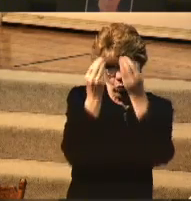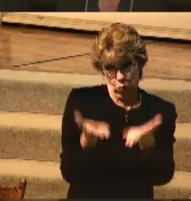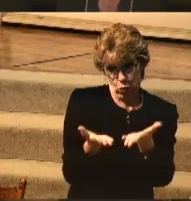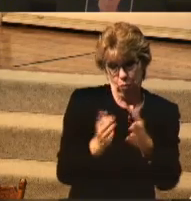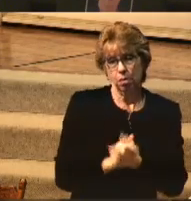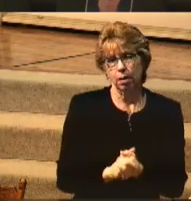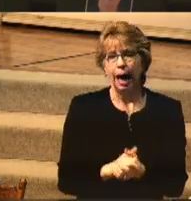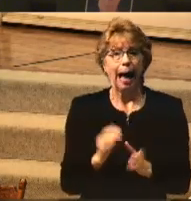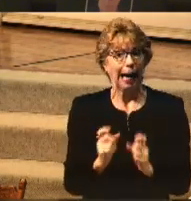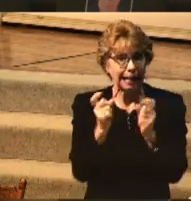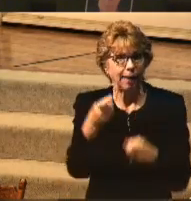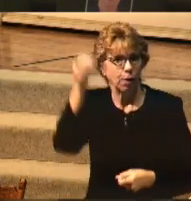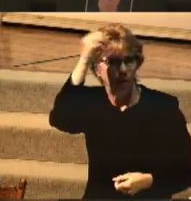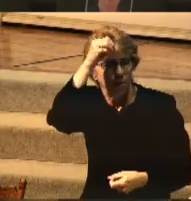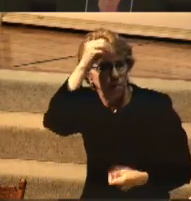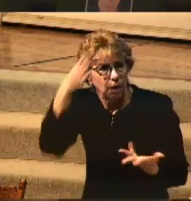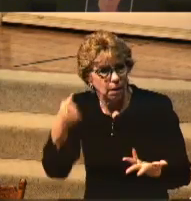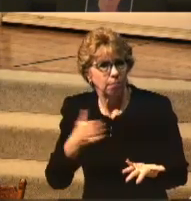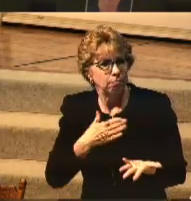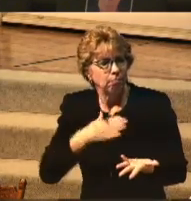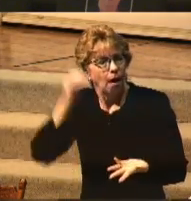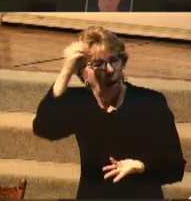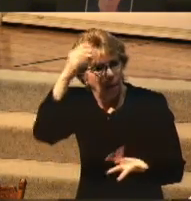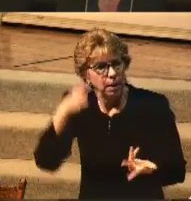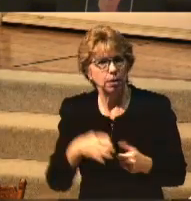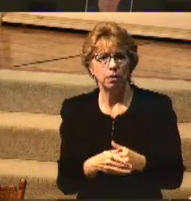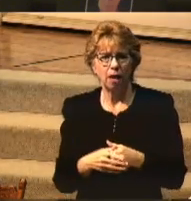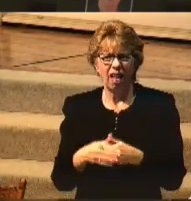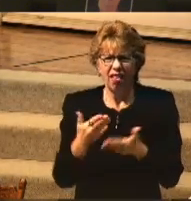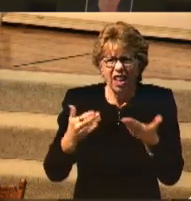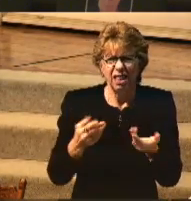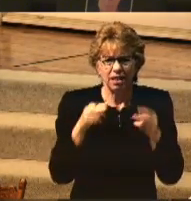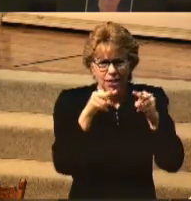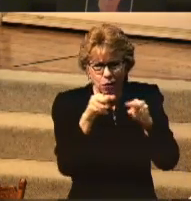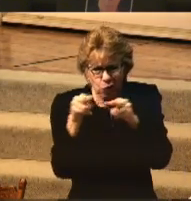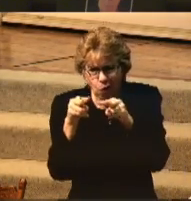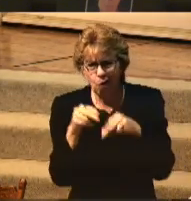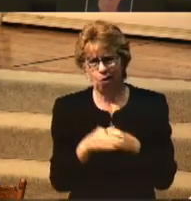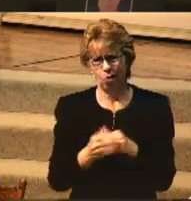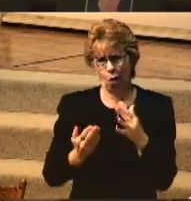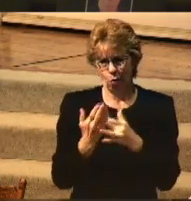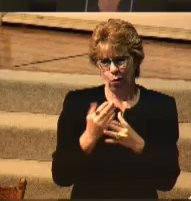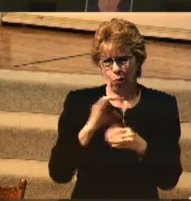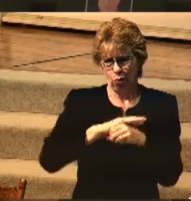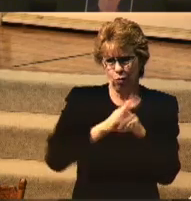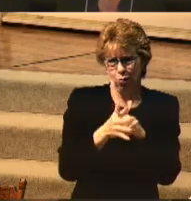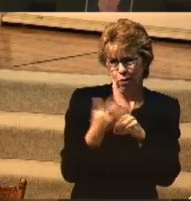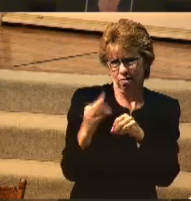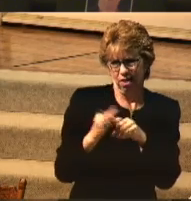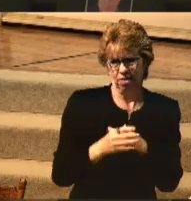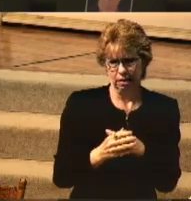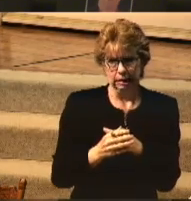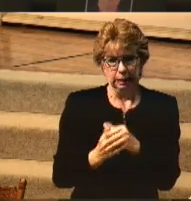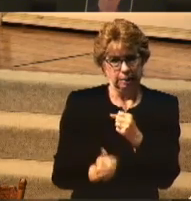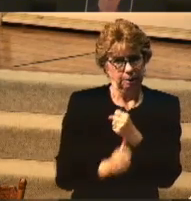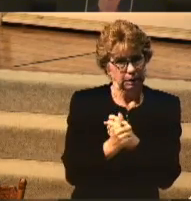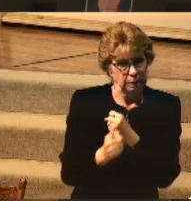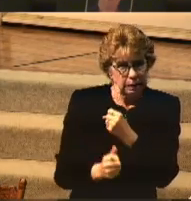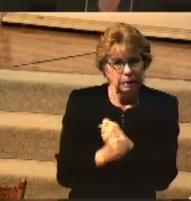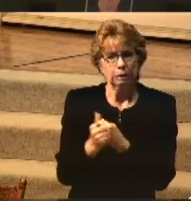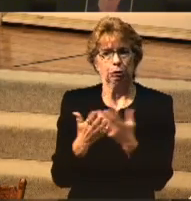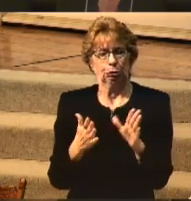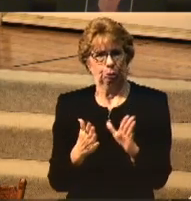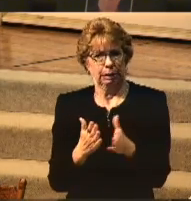of what I've observed during the coronavirus season. And some dangers and some previews of some